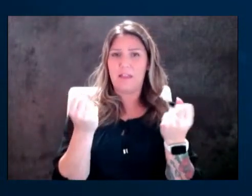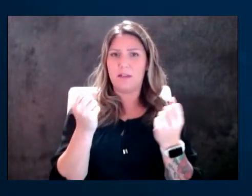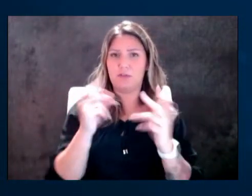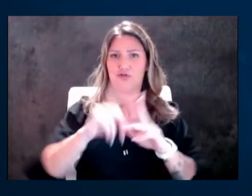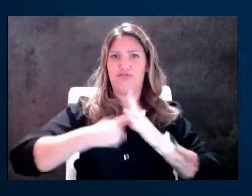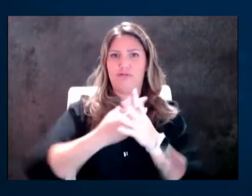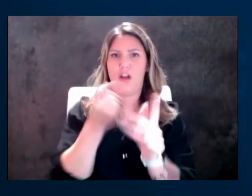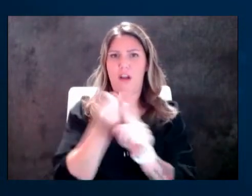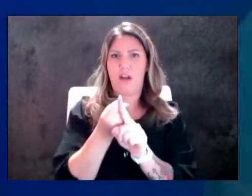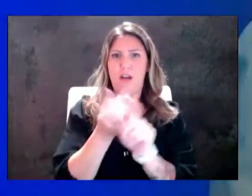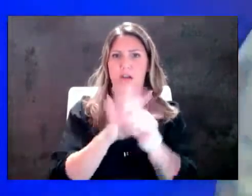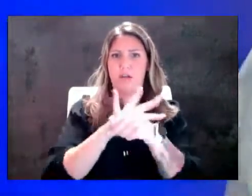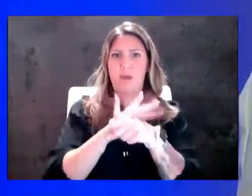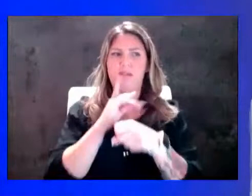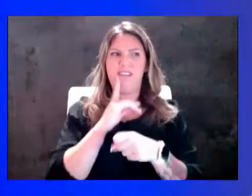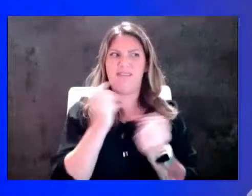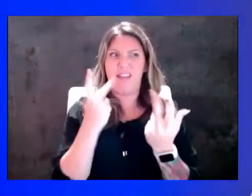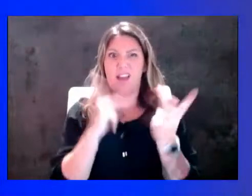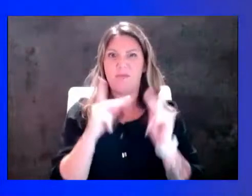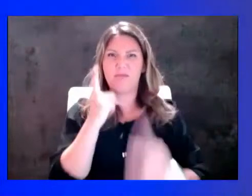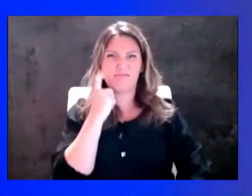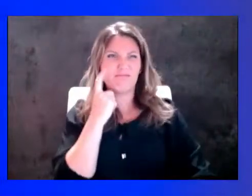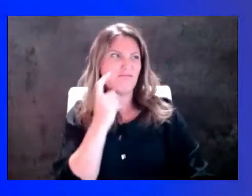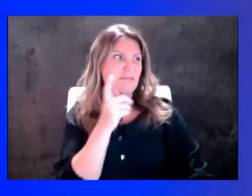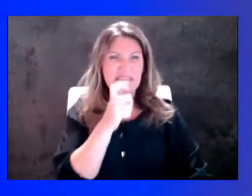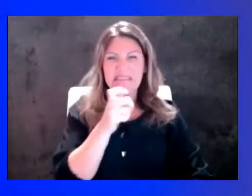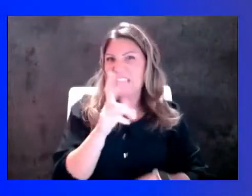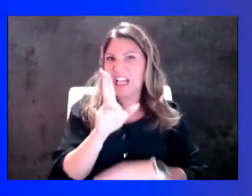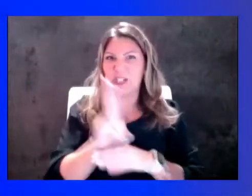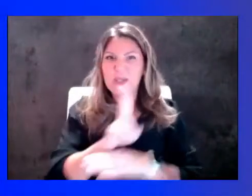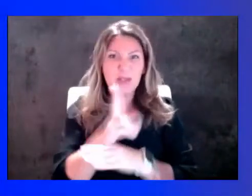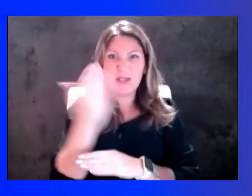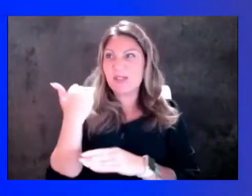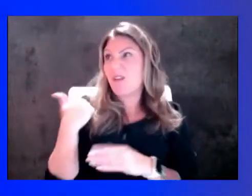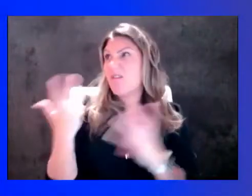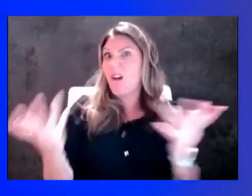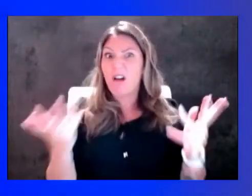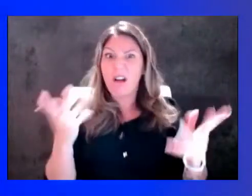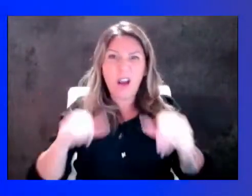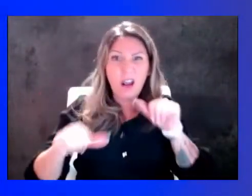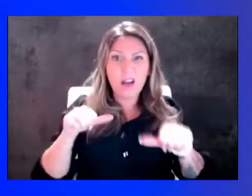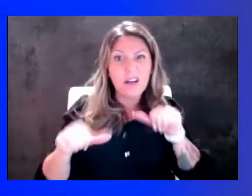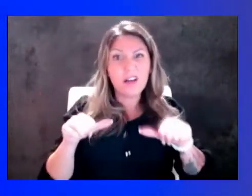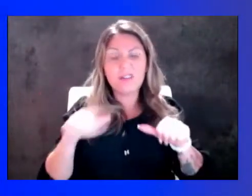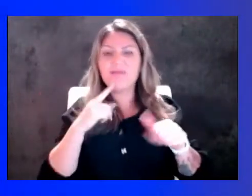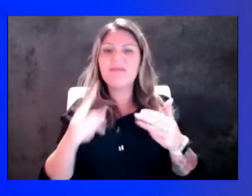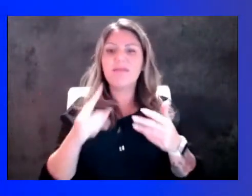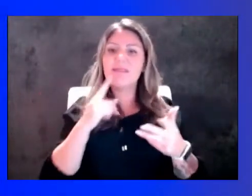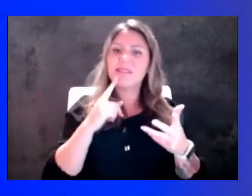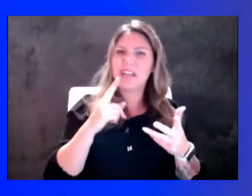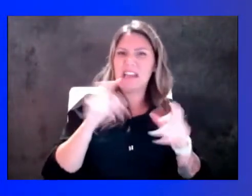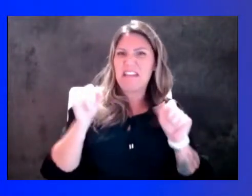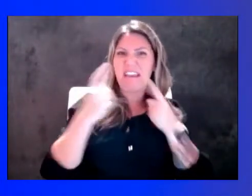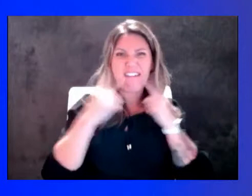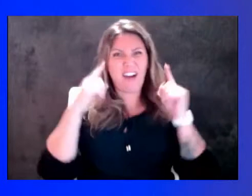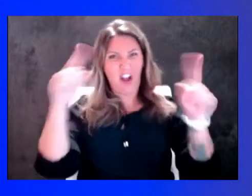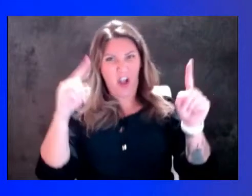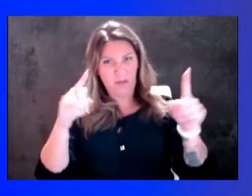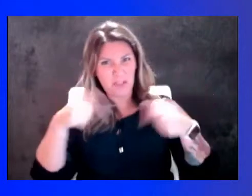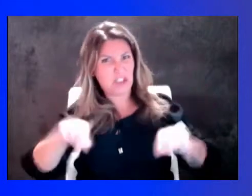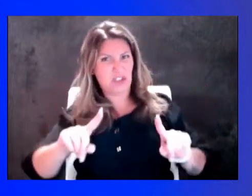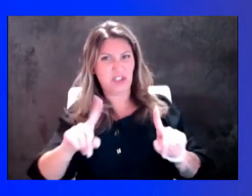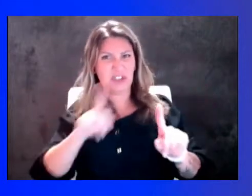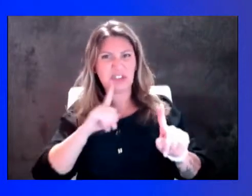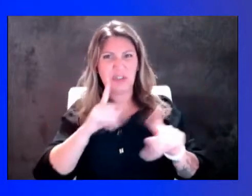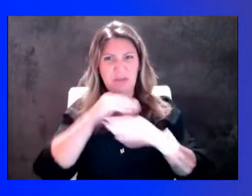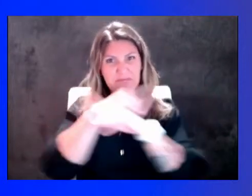a lot of our colleagues were, right? Having not used it before, I think ultimately we had concerns about, okay, can I really accomplish what I want to accomplish with my patients? And it turns